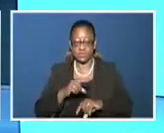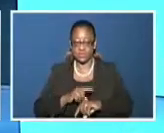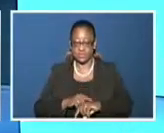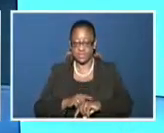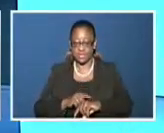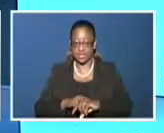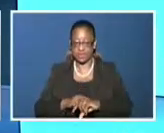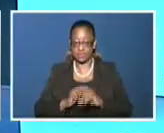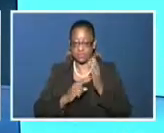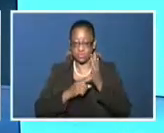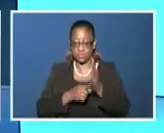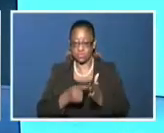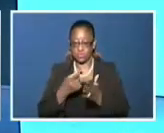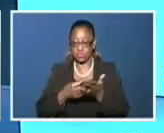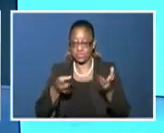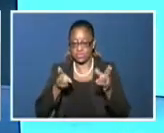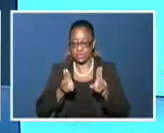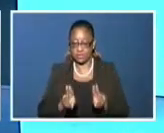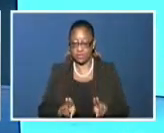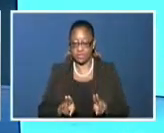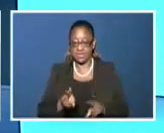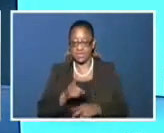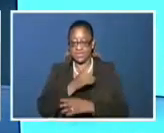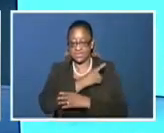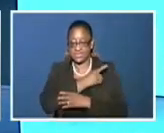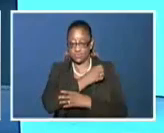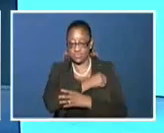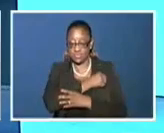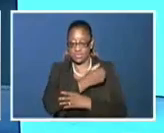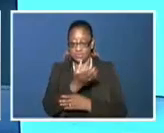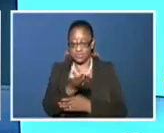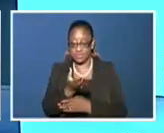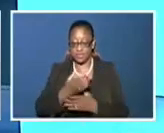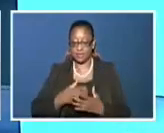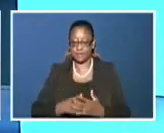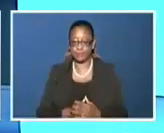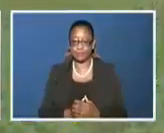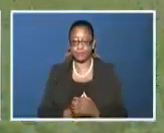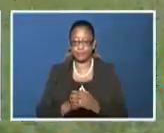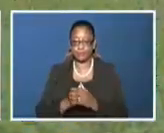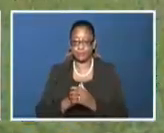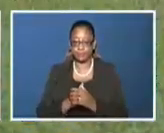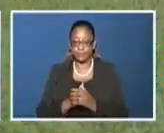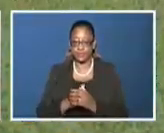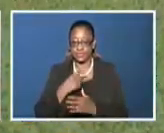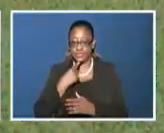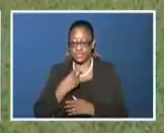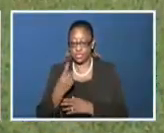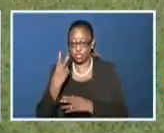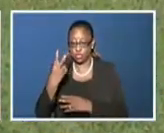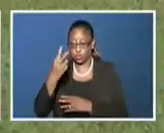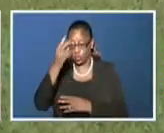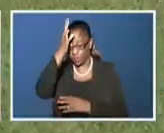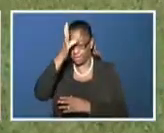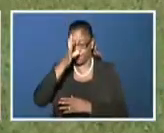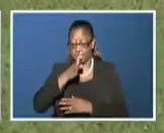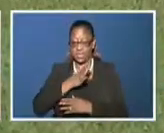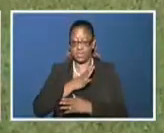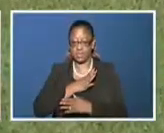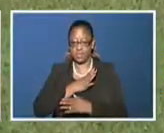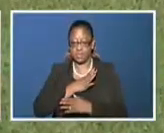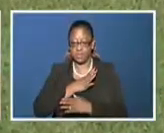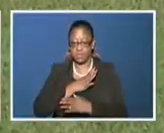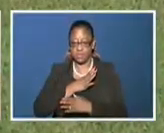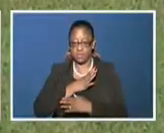provide details on the incident. Our Desmond Sanders was there. Two Bahamian males are in custody in connection with